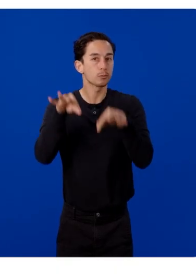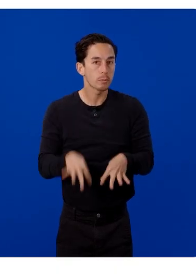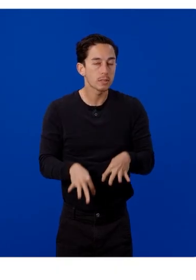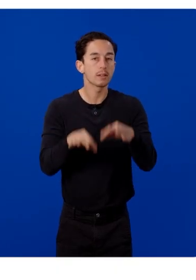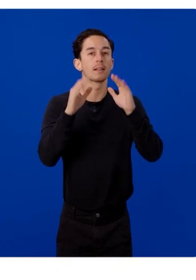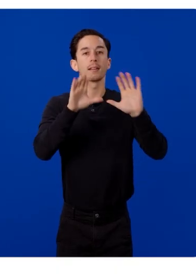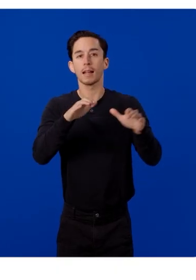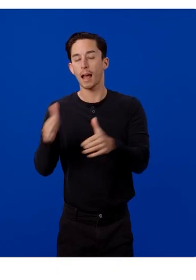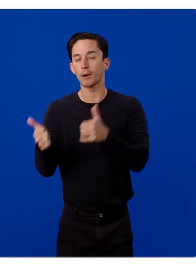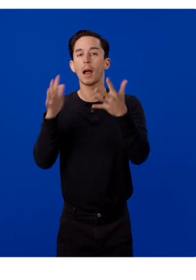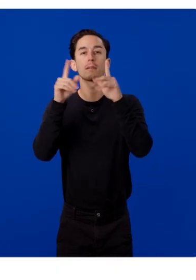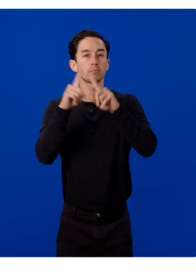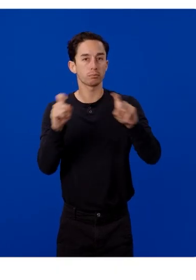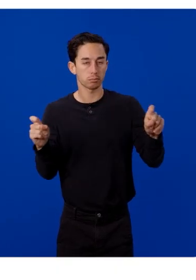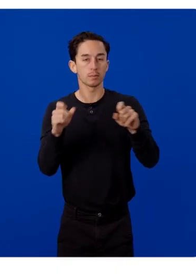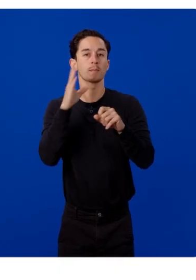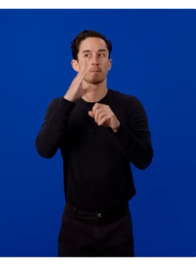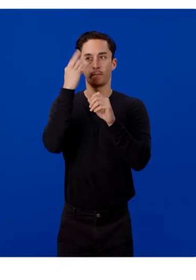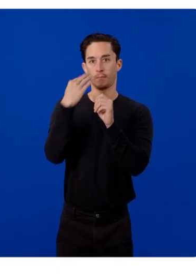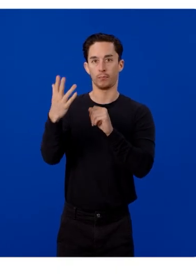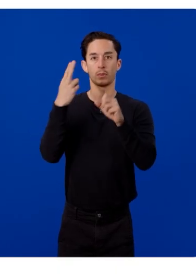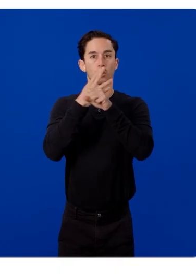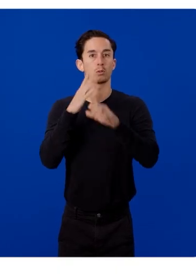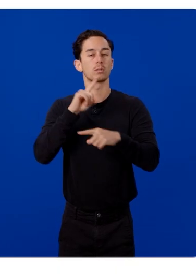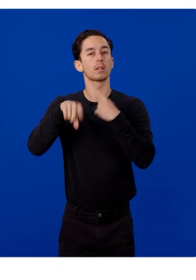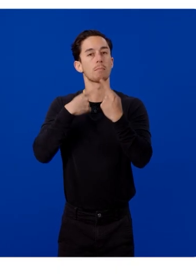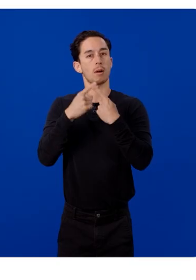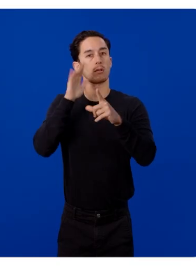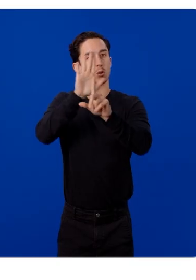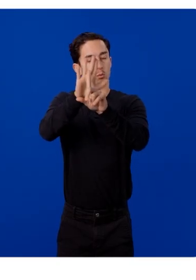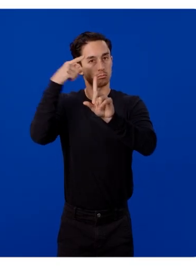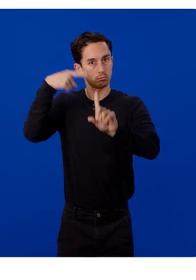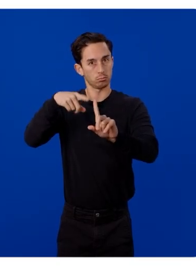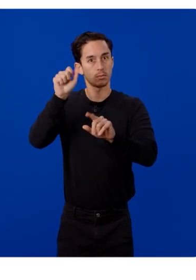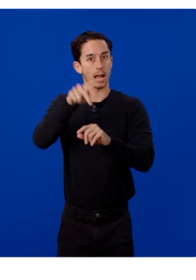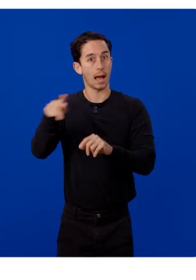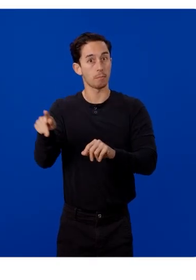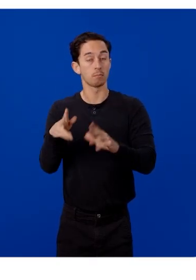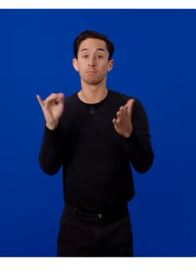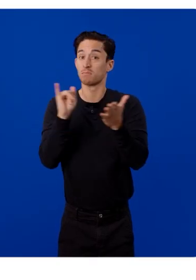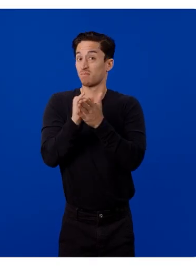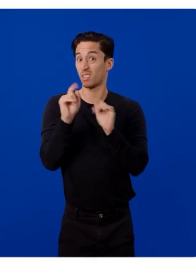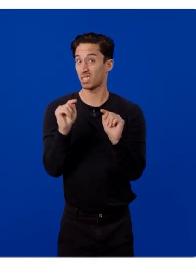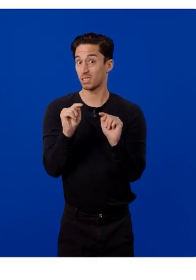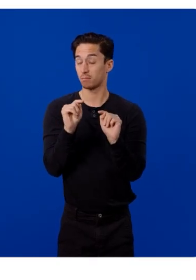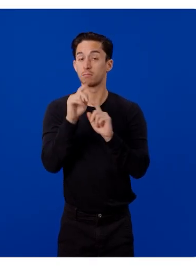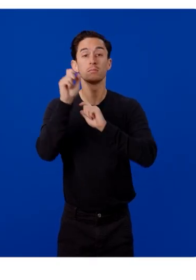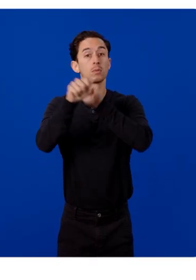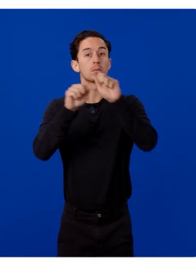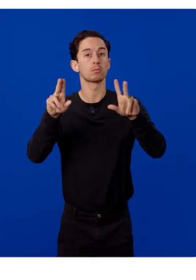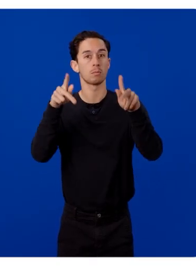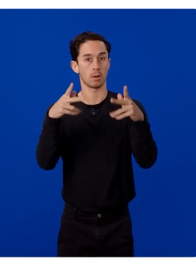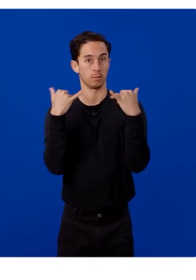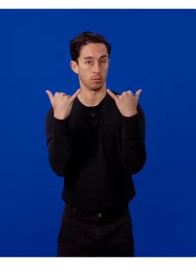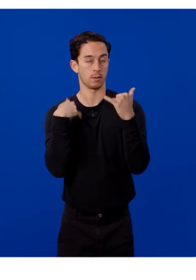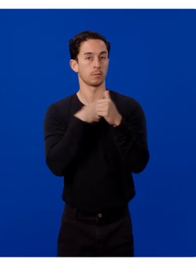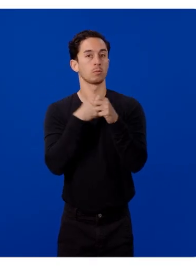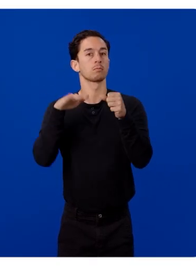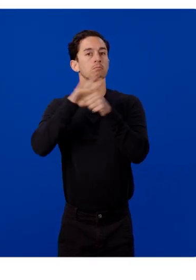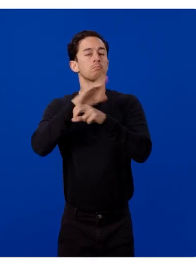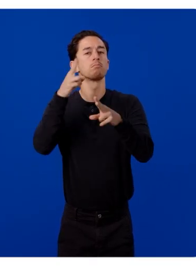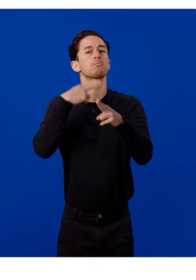categories, etc. that is going to inform the users about your app. And that's it. To wrap up, today we covered a